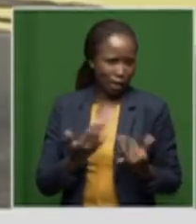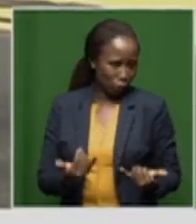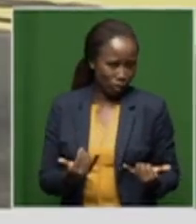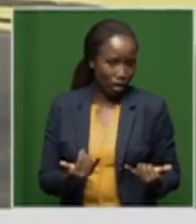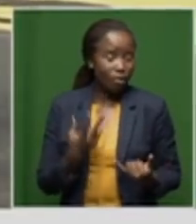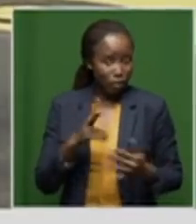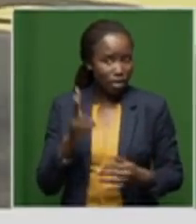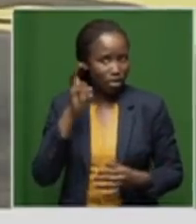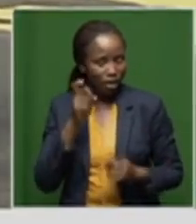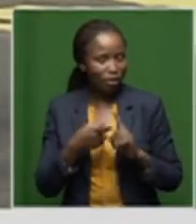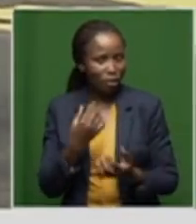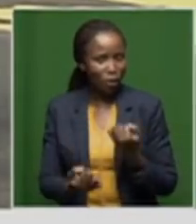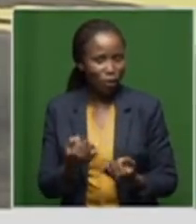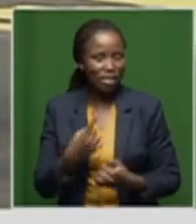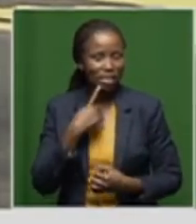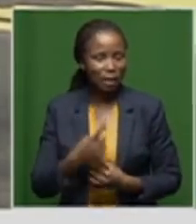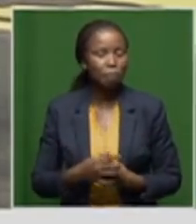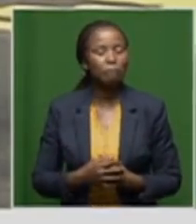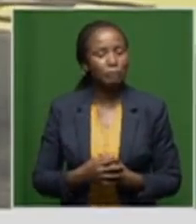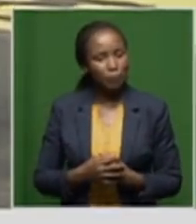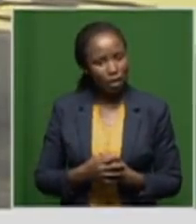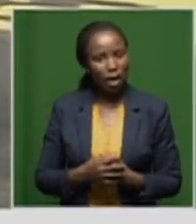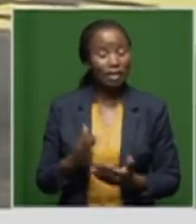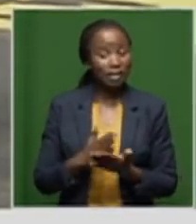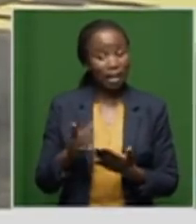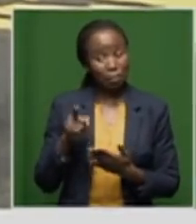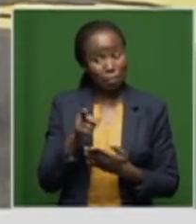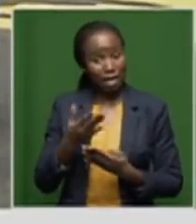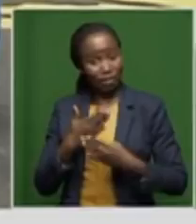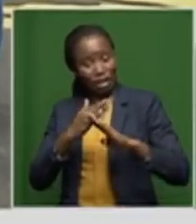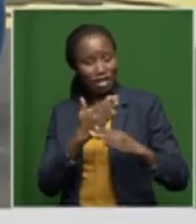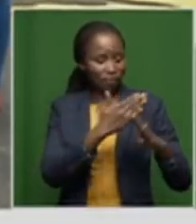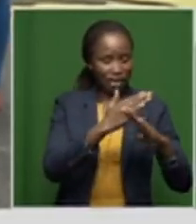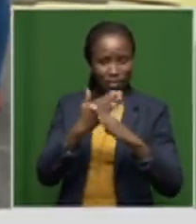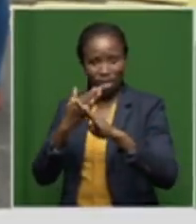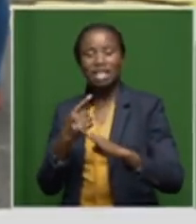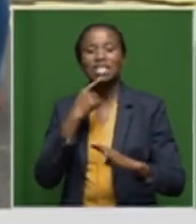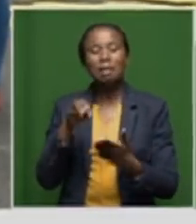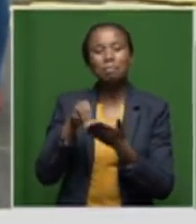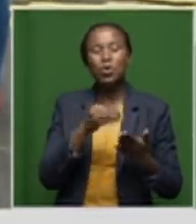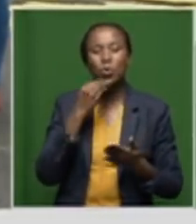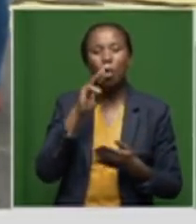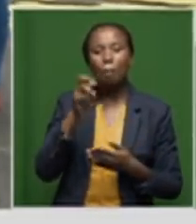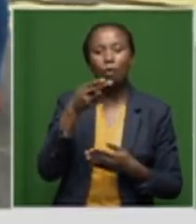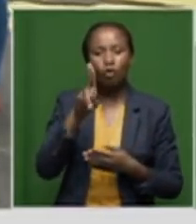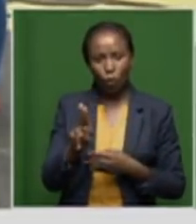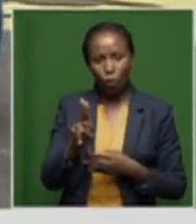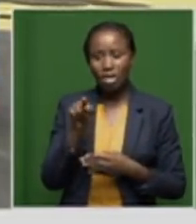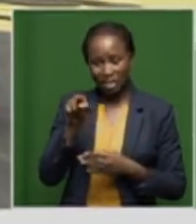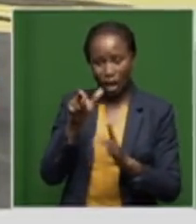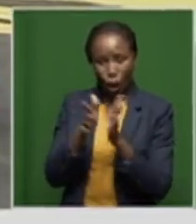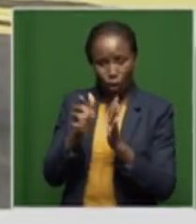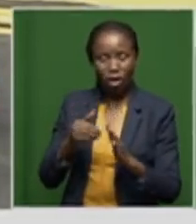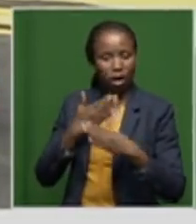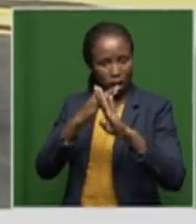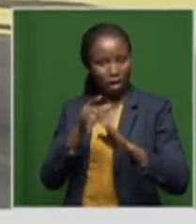noted in courts, of course, that part of his defense is now brought in advocate Dalimpofu to his defense. And so what